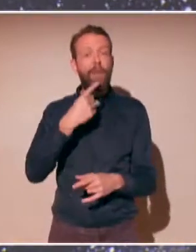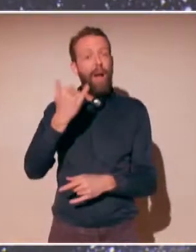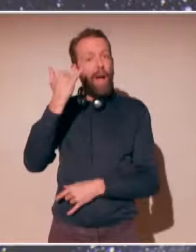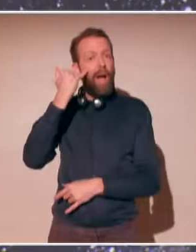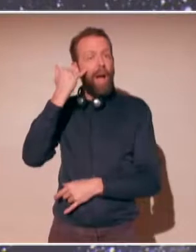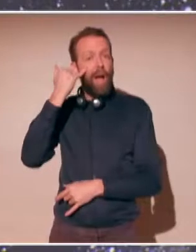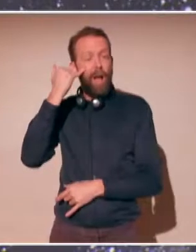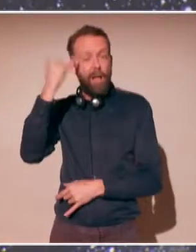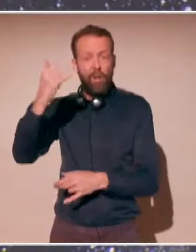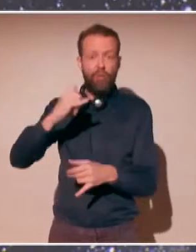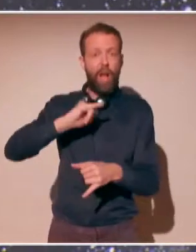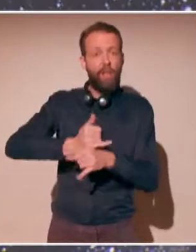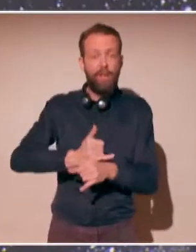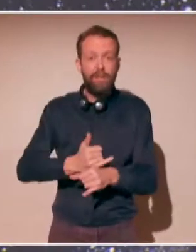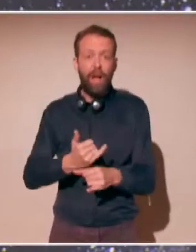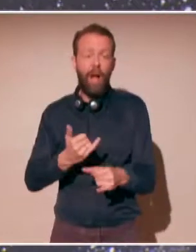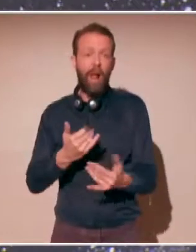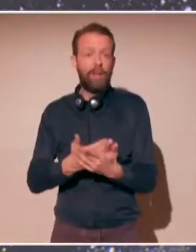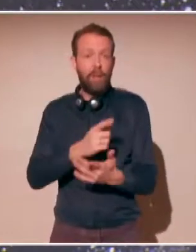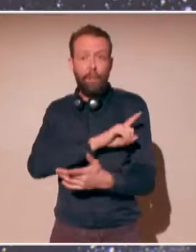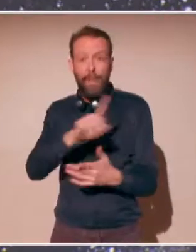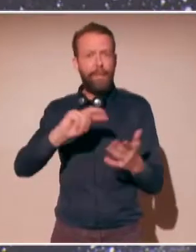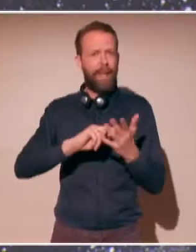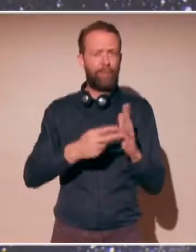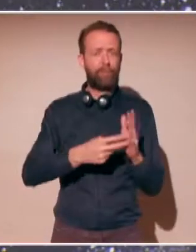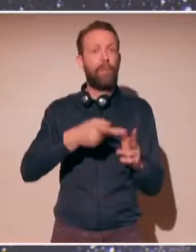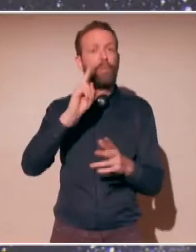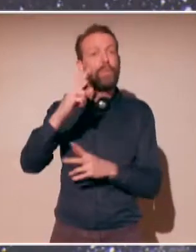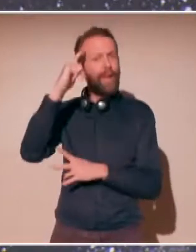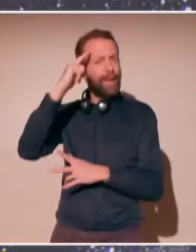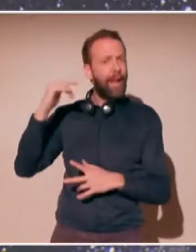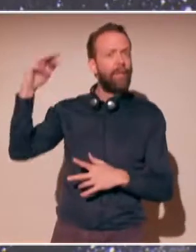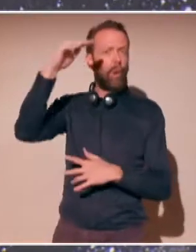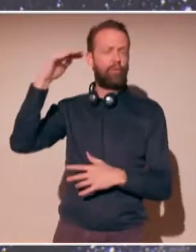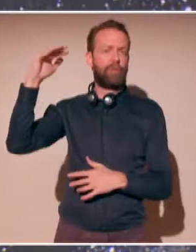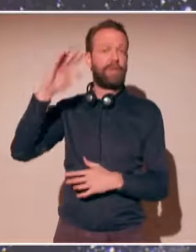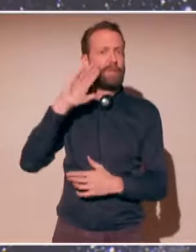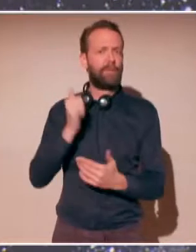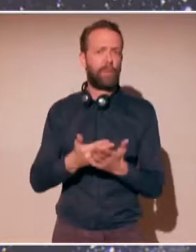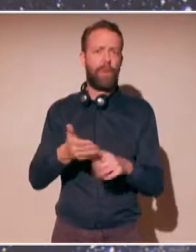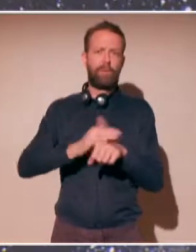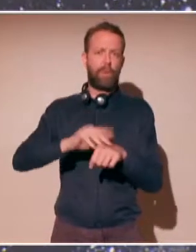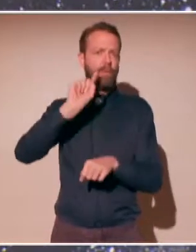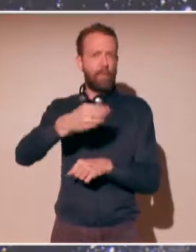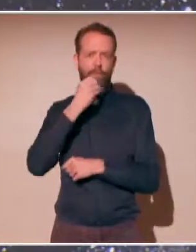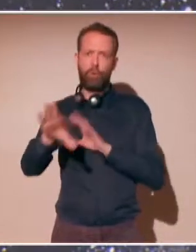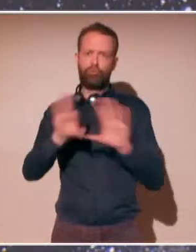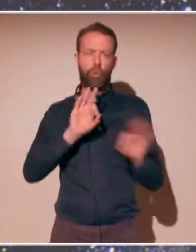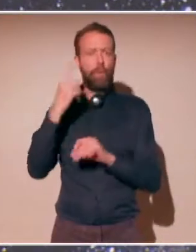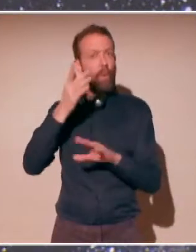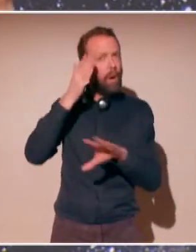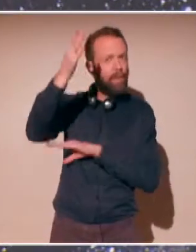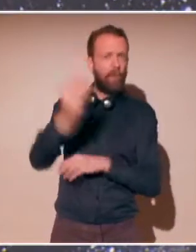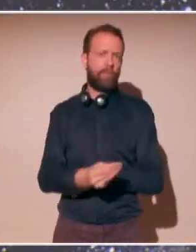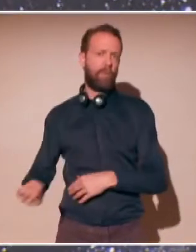of artificial intelligence lies in the ideas too, and this is why we have to make the right political choice